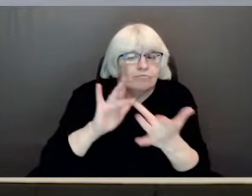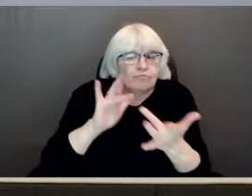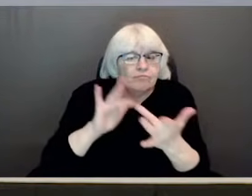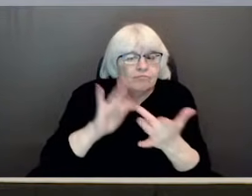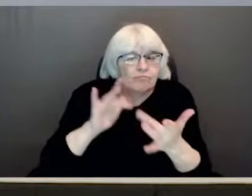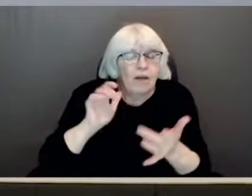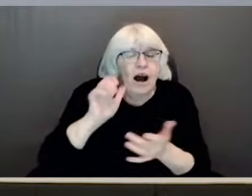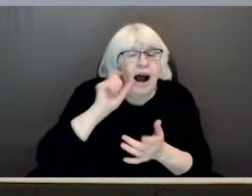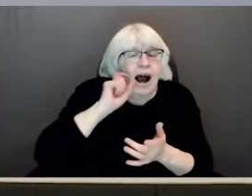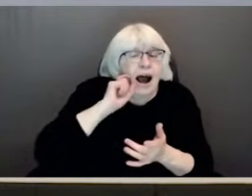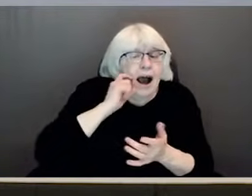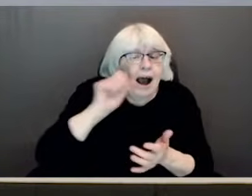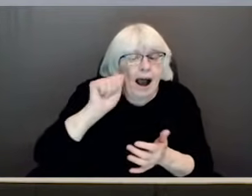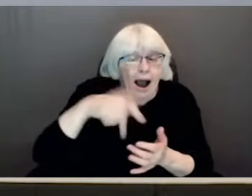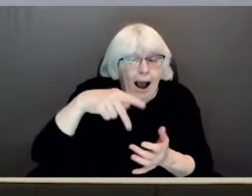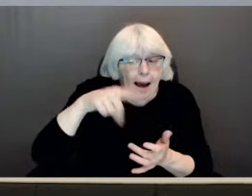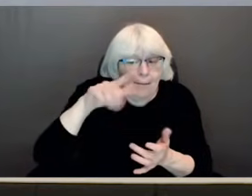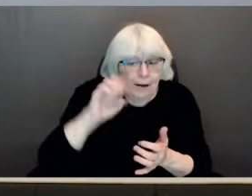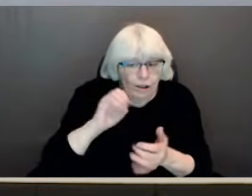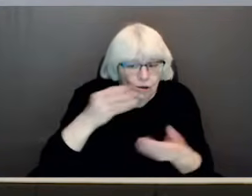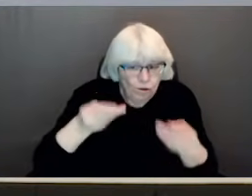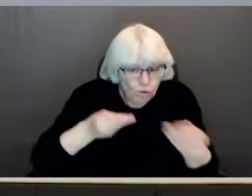users in the coming days.